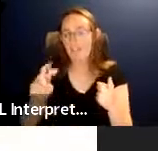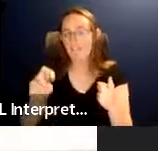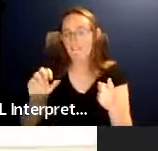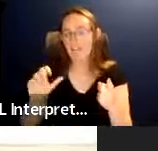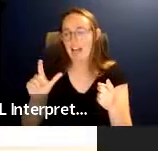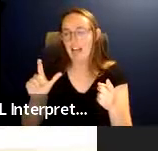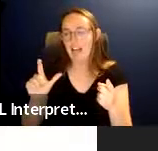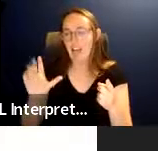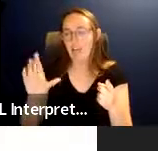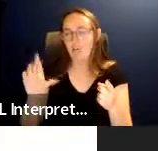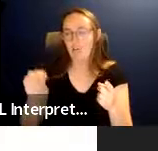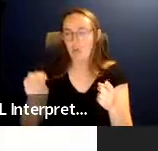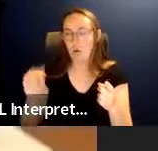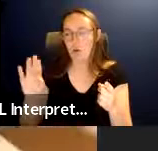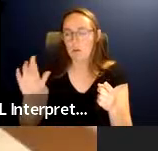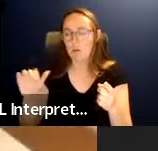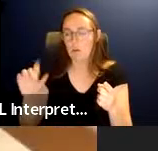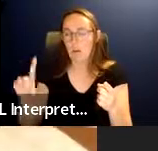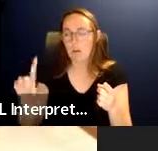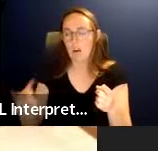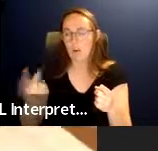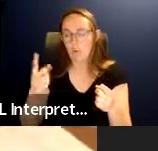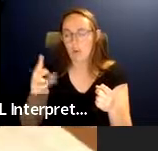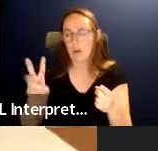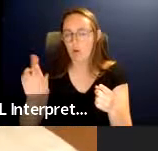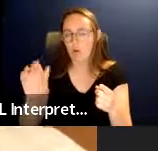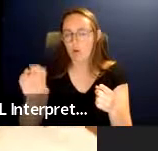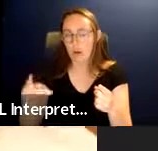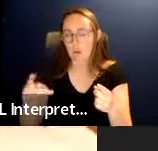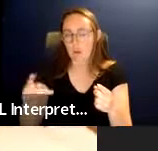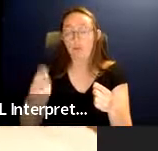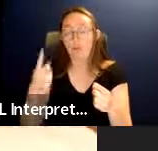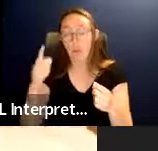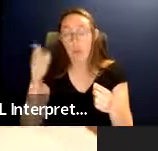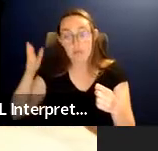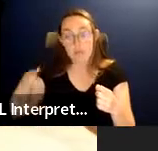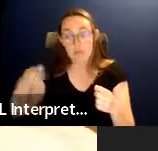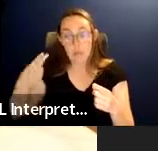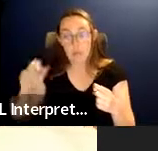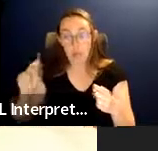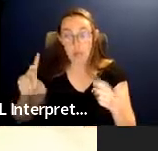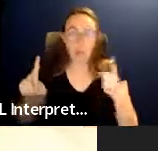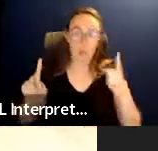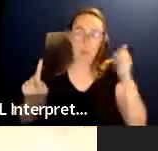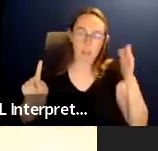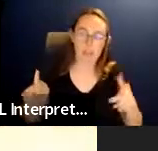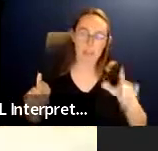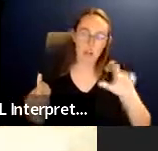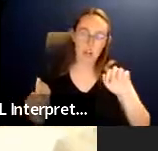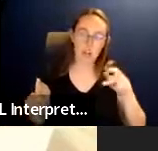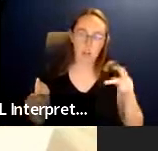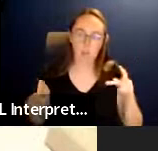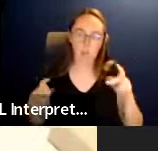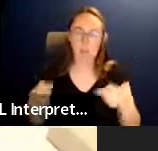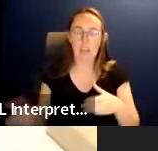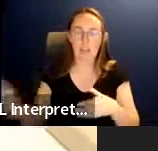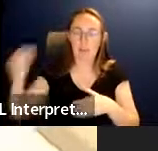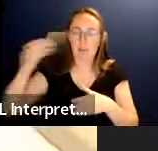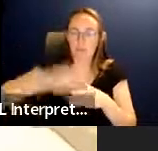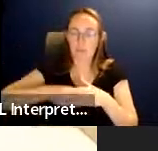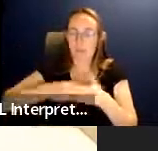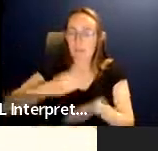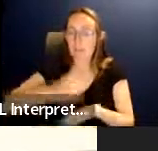hook on one side, loop on the other. And I can now turn this into a cup holder. So you can be creative. You could also